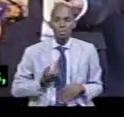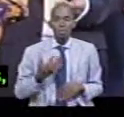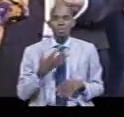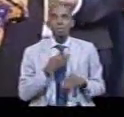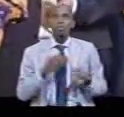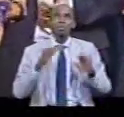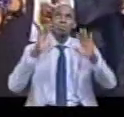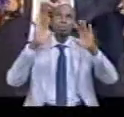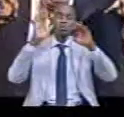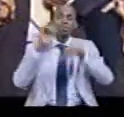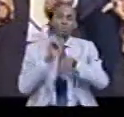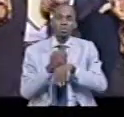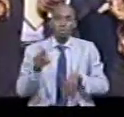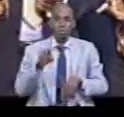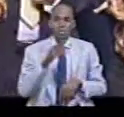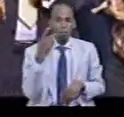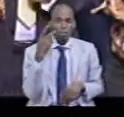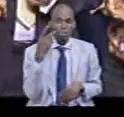see.